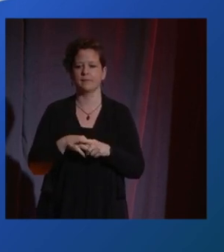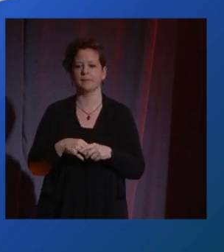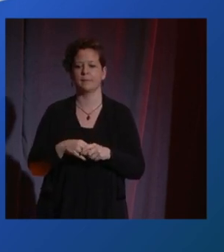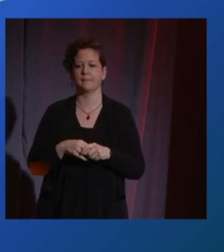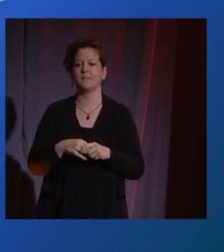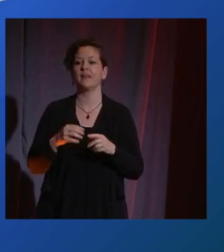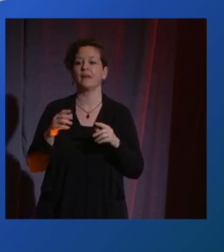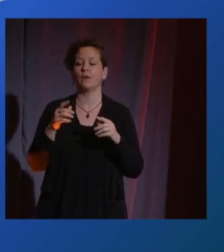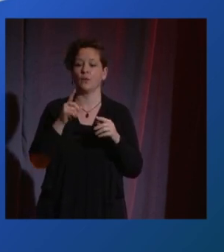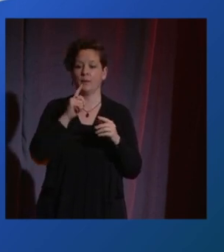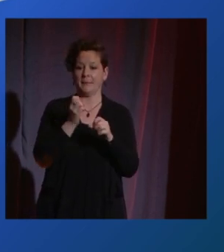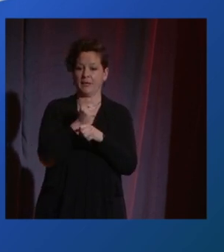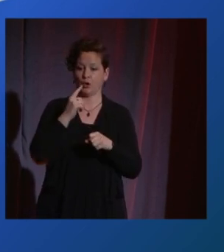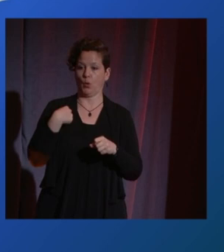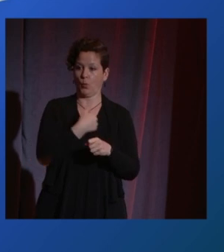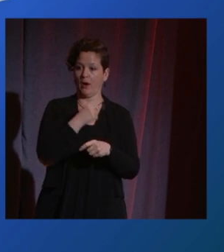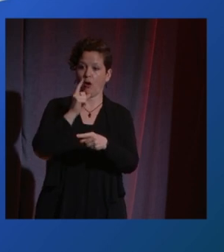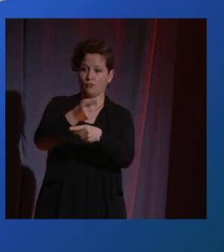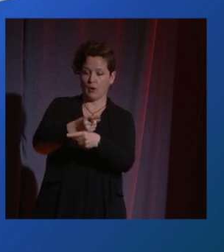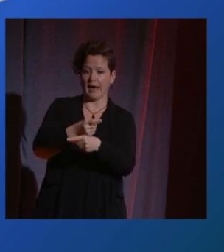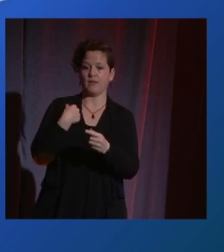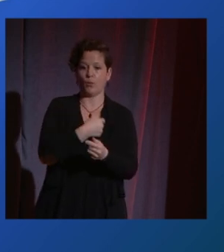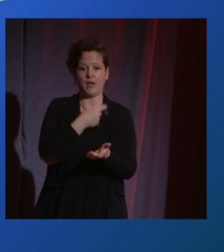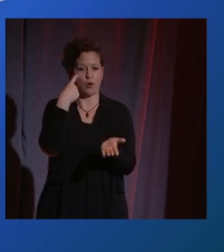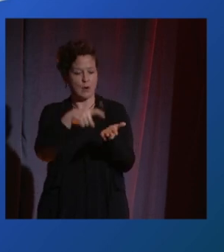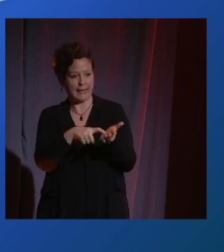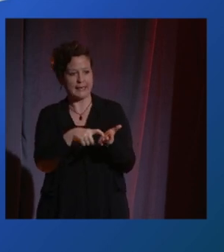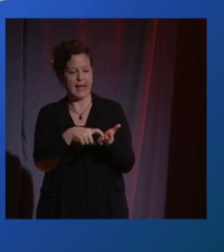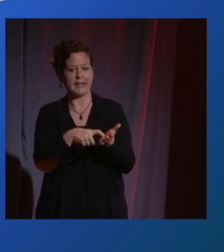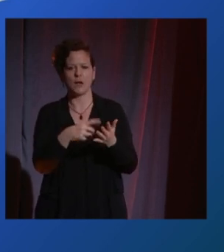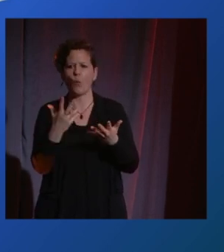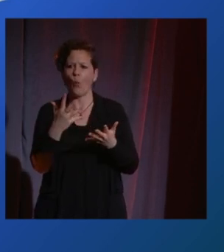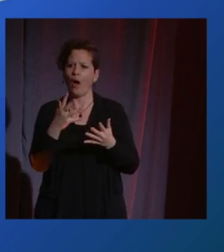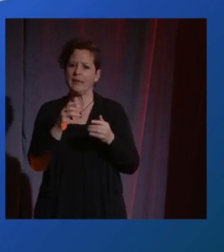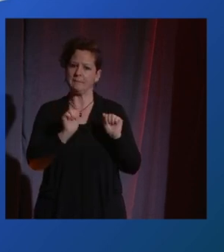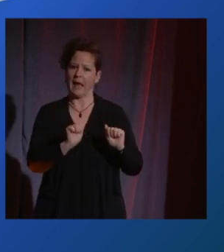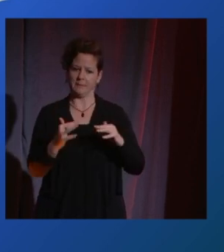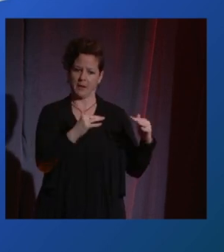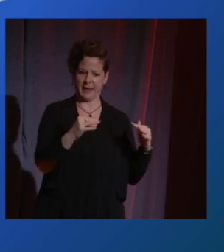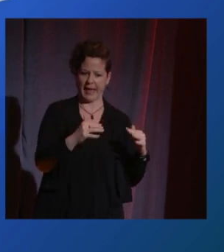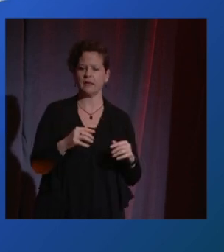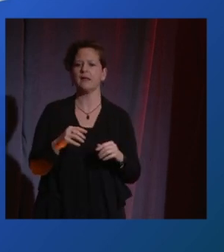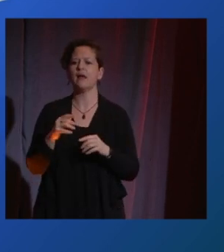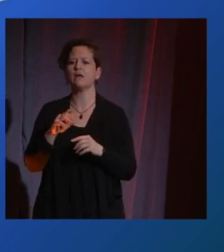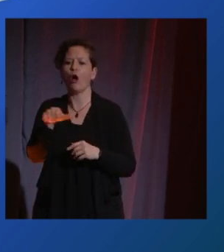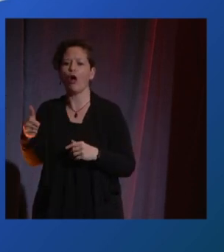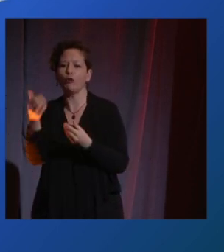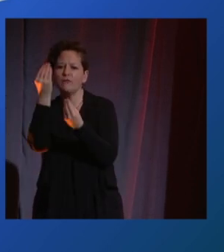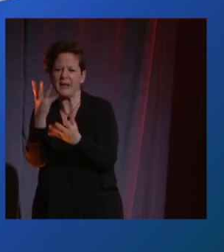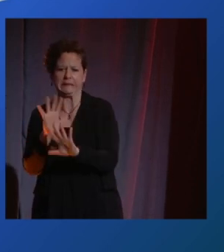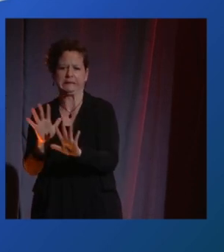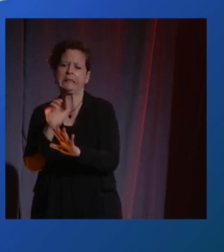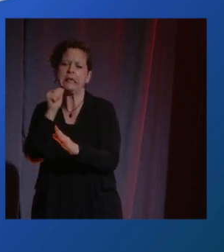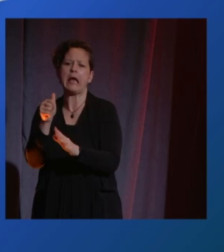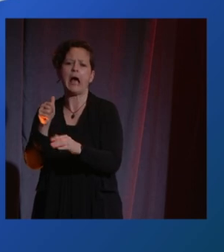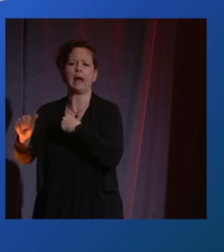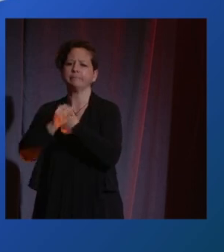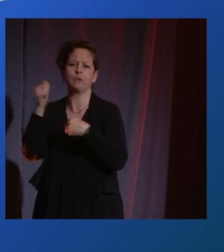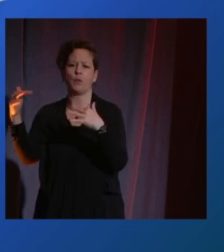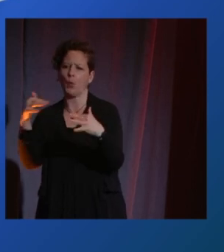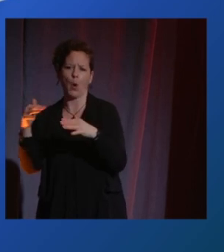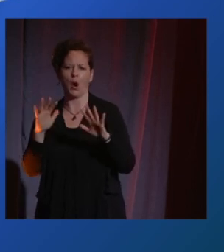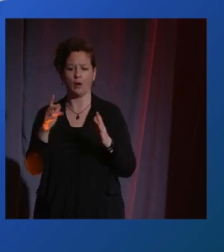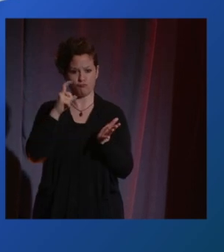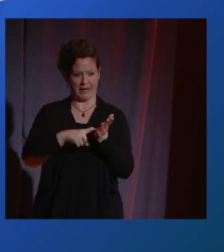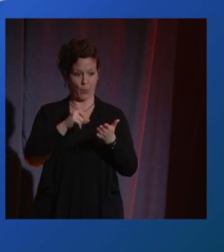we're correct that we are distinguishing combatant from non-combatant enemy from non-enemy that as